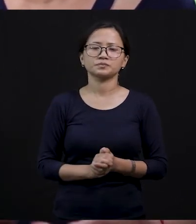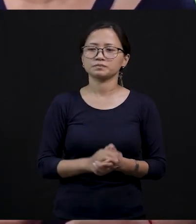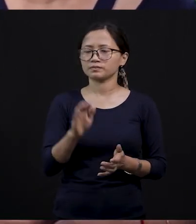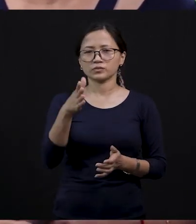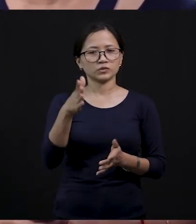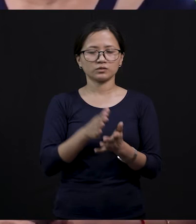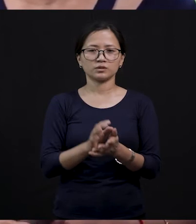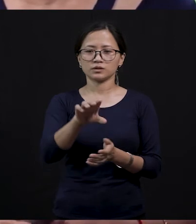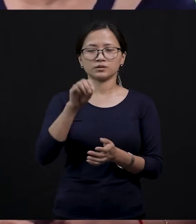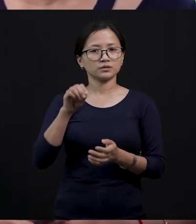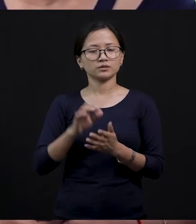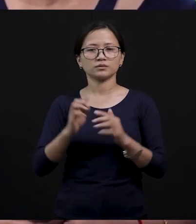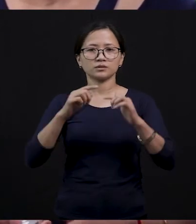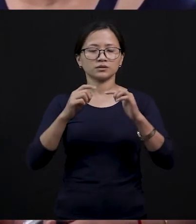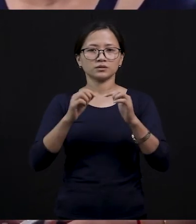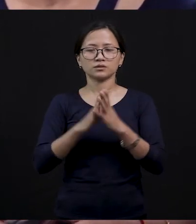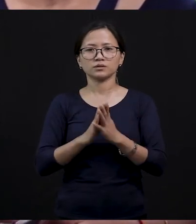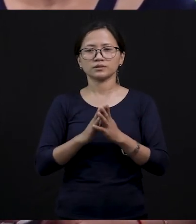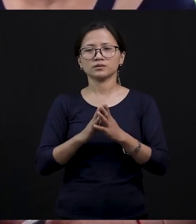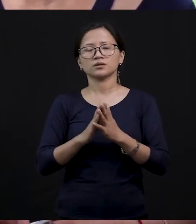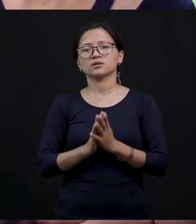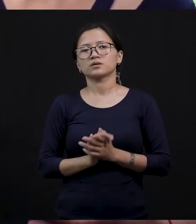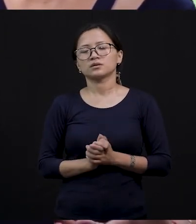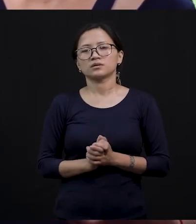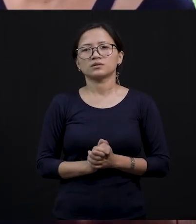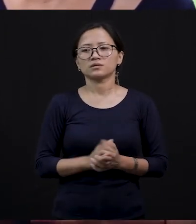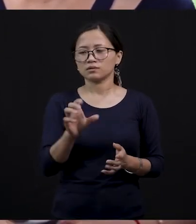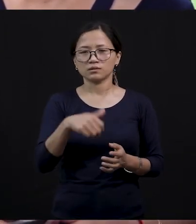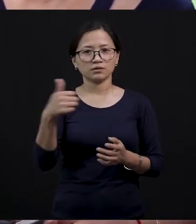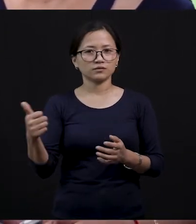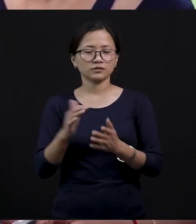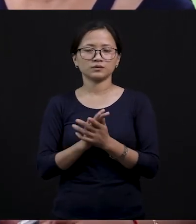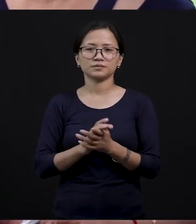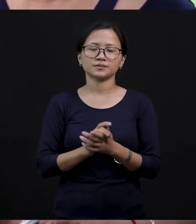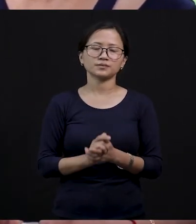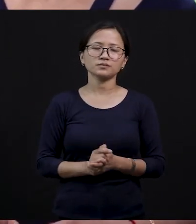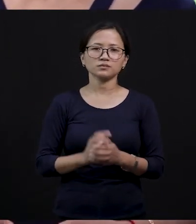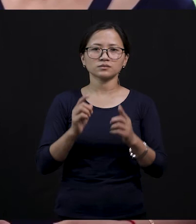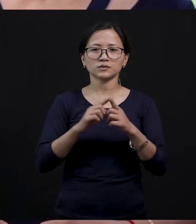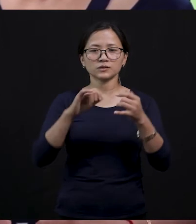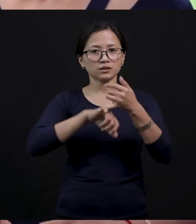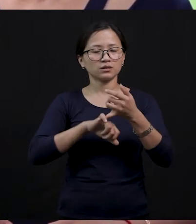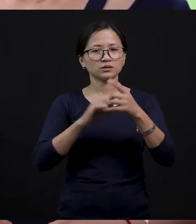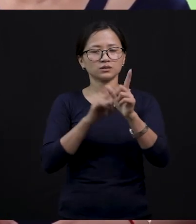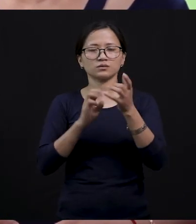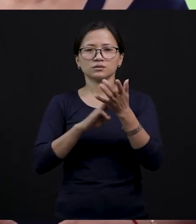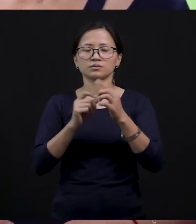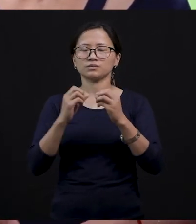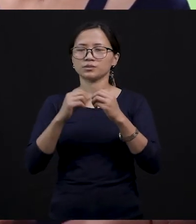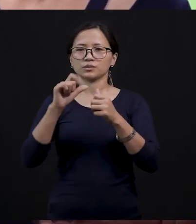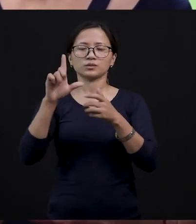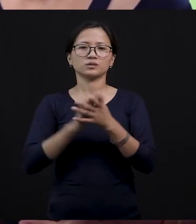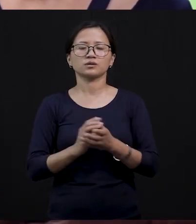nobody else can take that election symbol from that political party. After the election symbol has been done, then the political